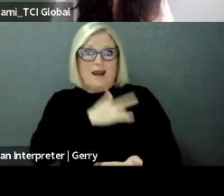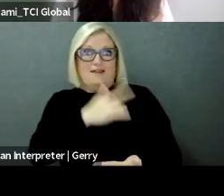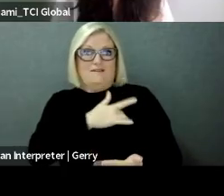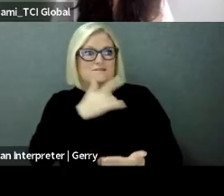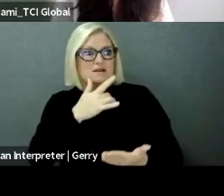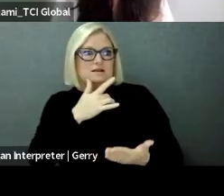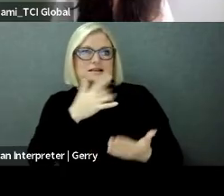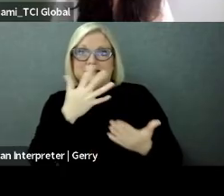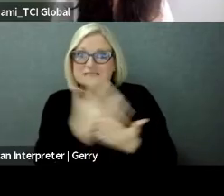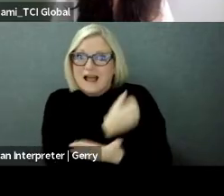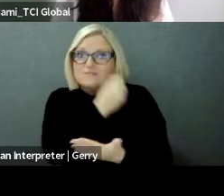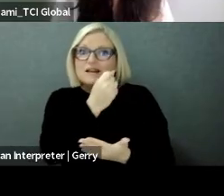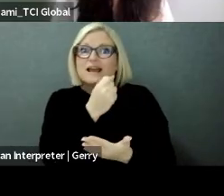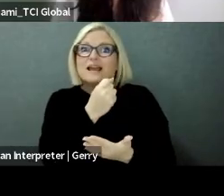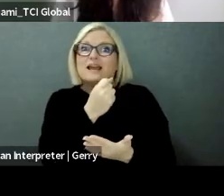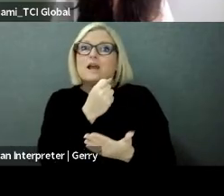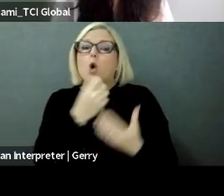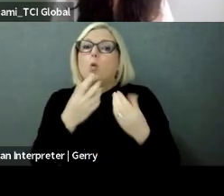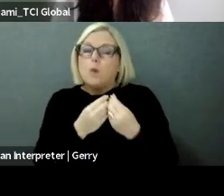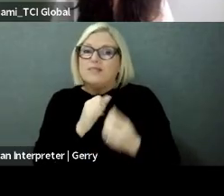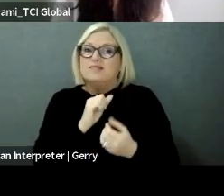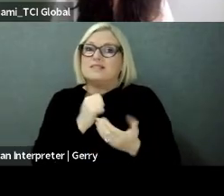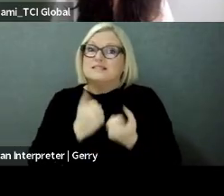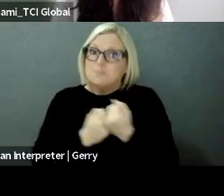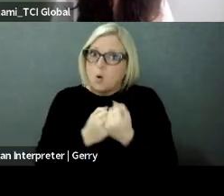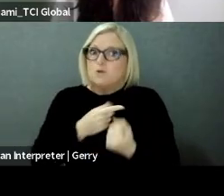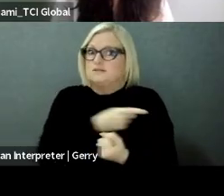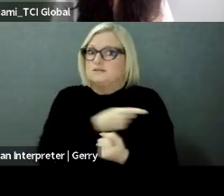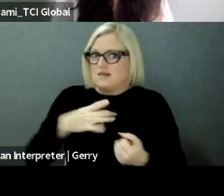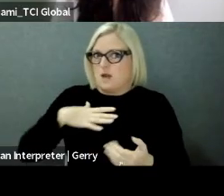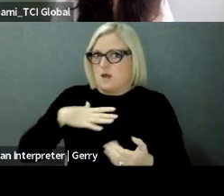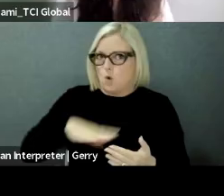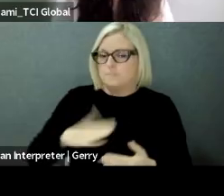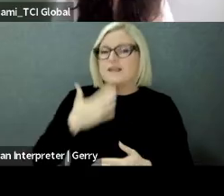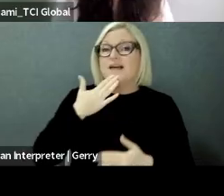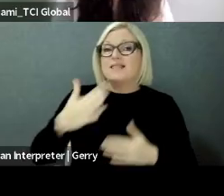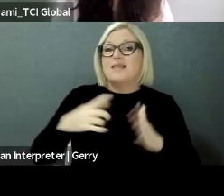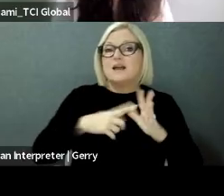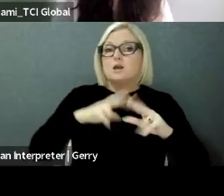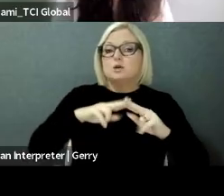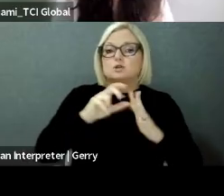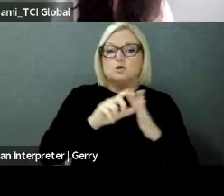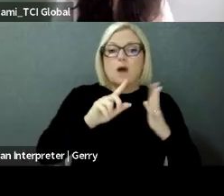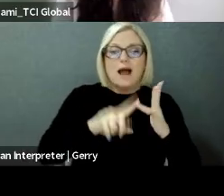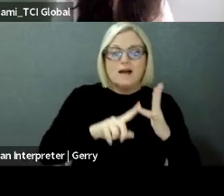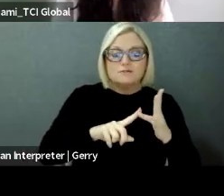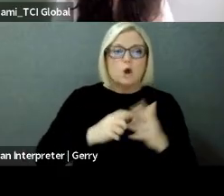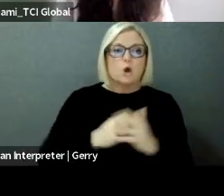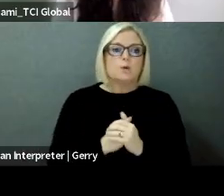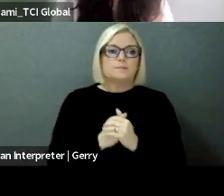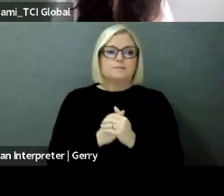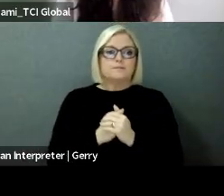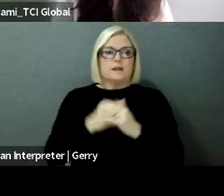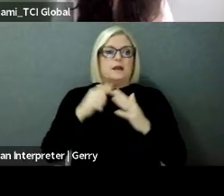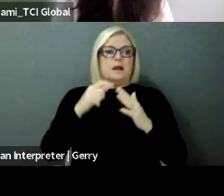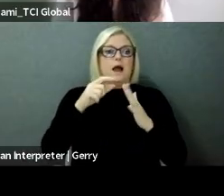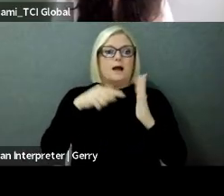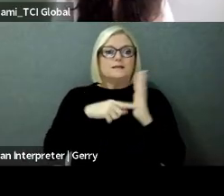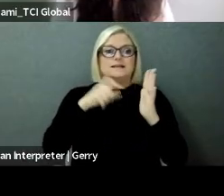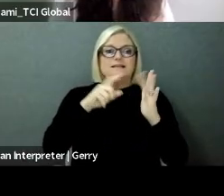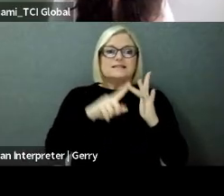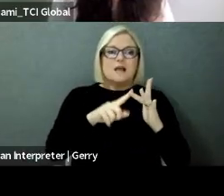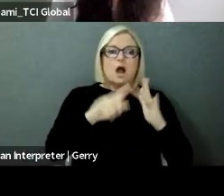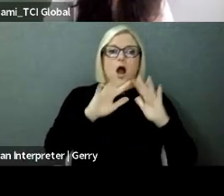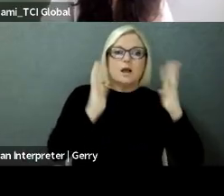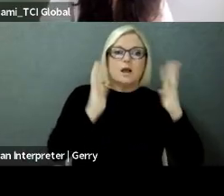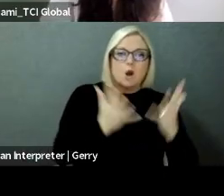support they choose. Thank you again to AFDO, ADDC, PSA Fiji, TCI Global,